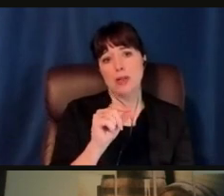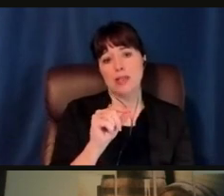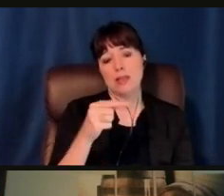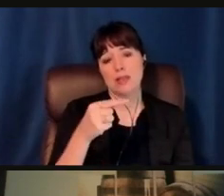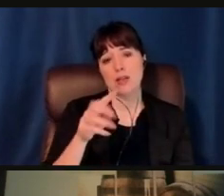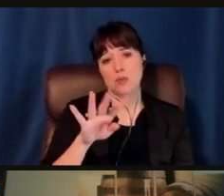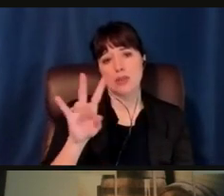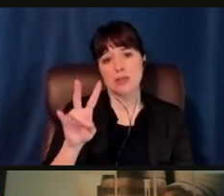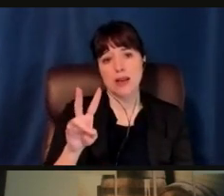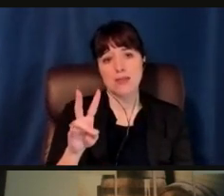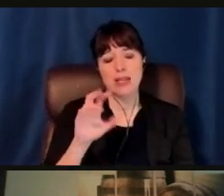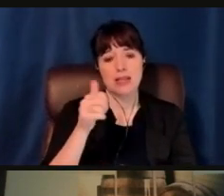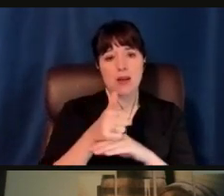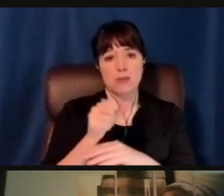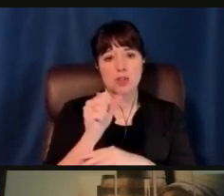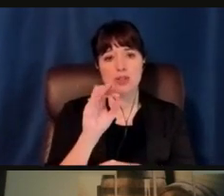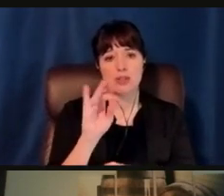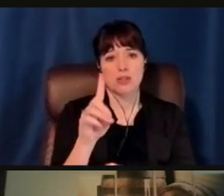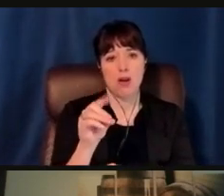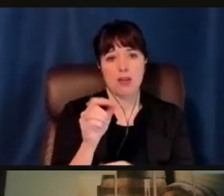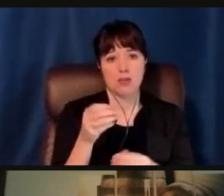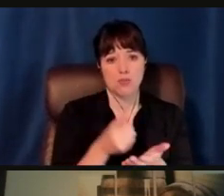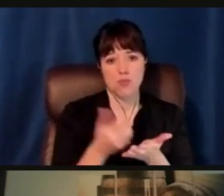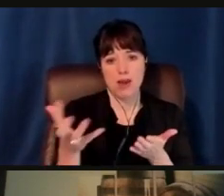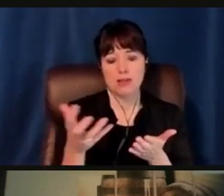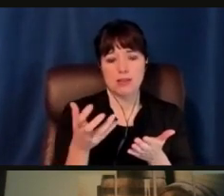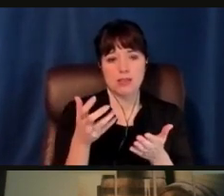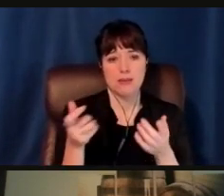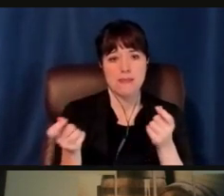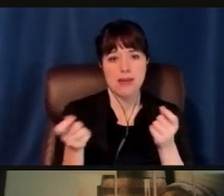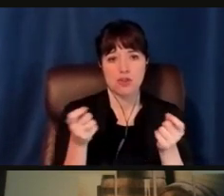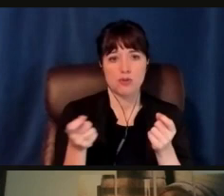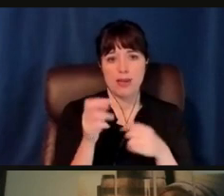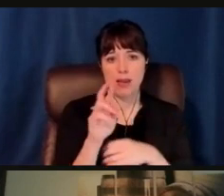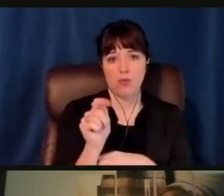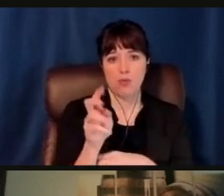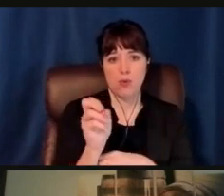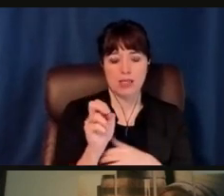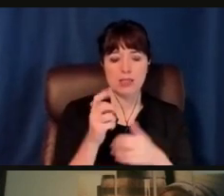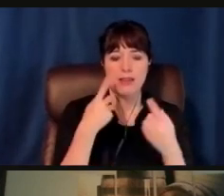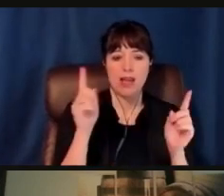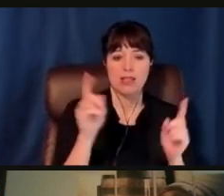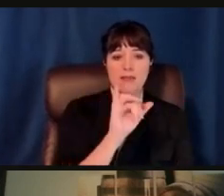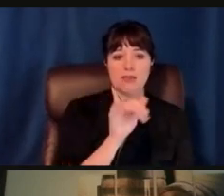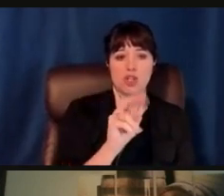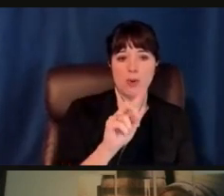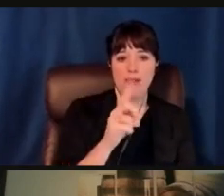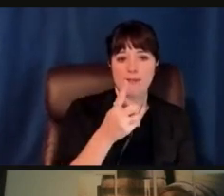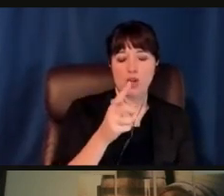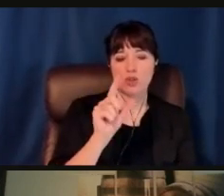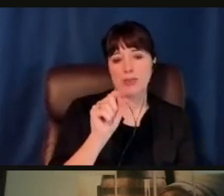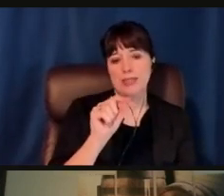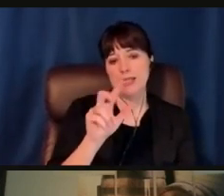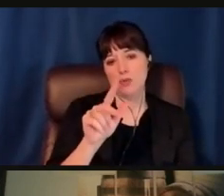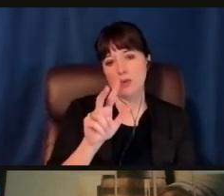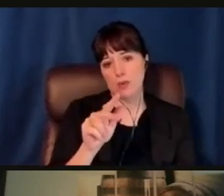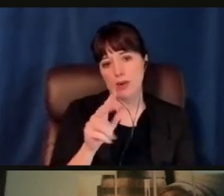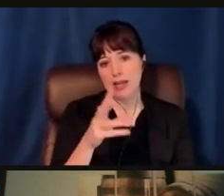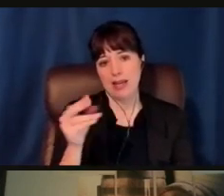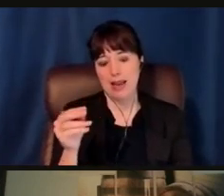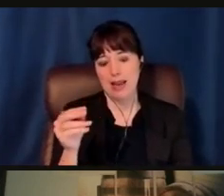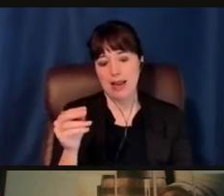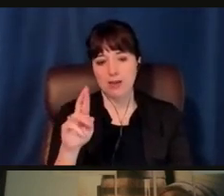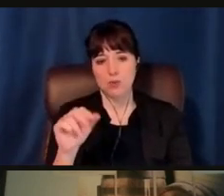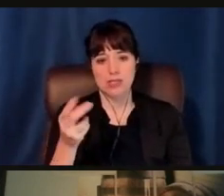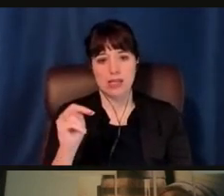2022-47, establishing solid waste management service rates effective January 1st, 2023, and rescinding resolution number